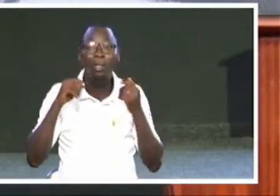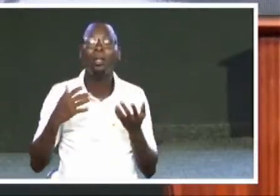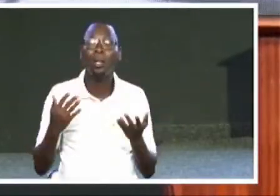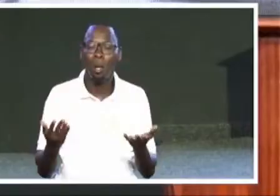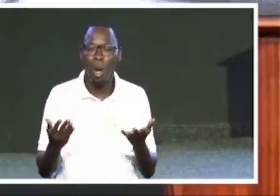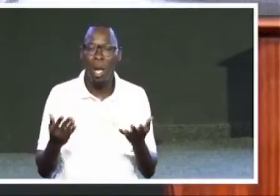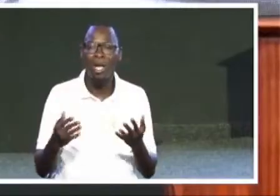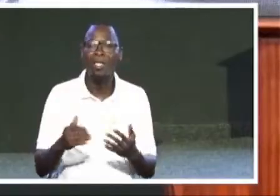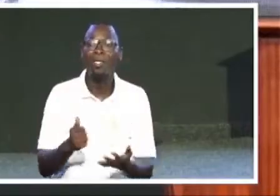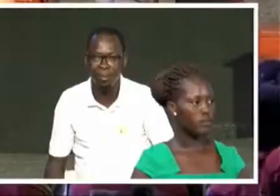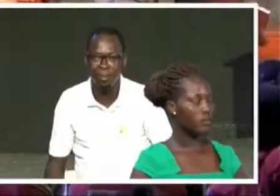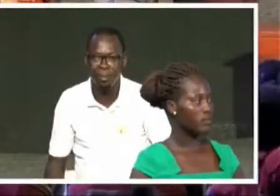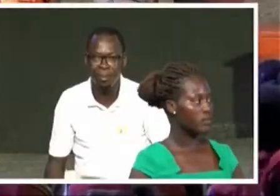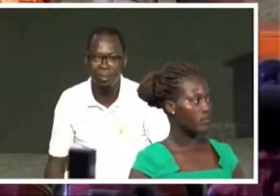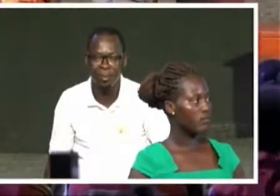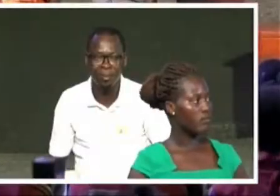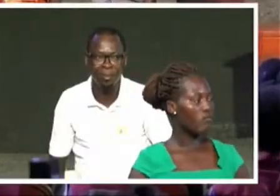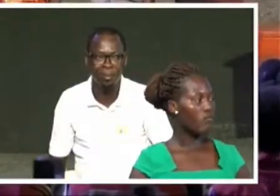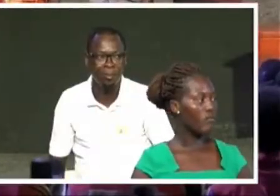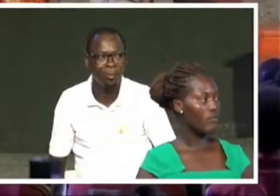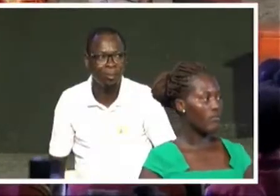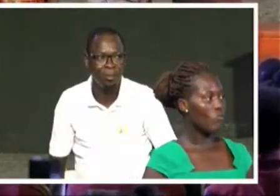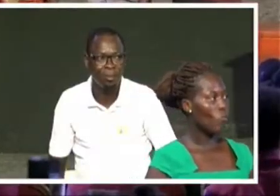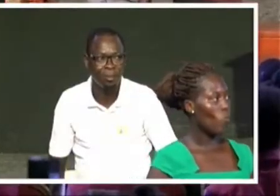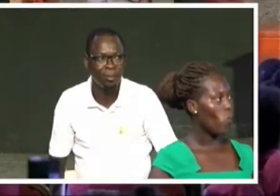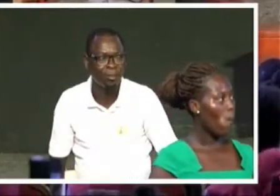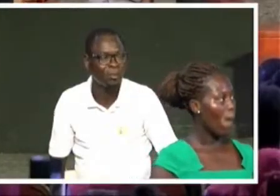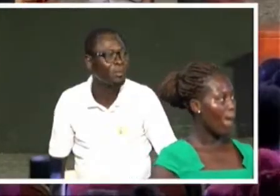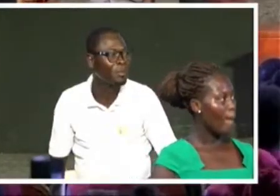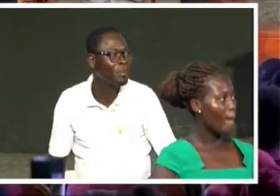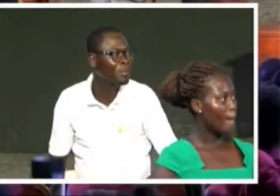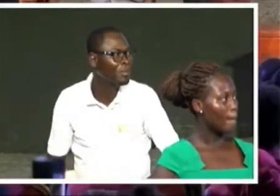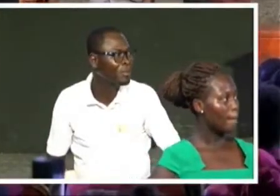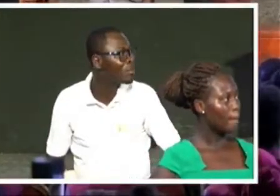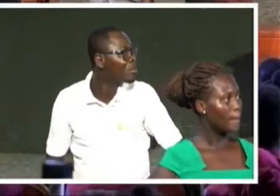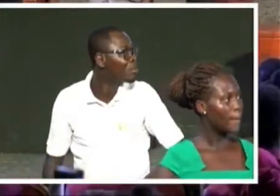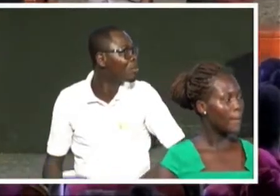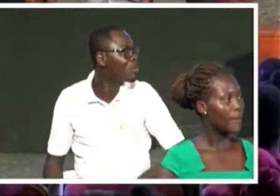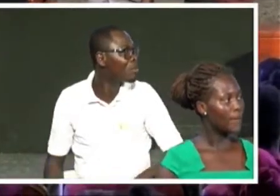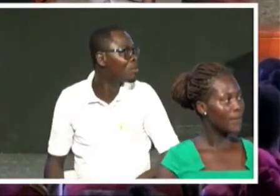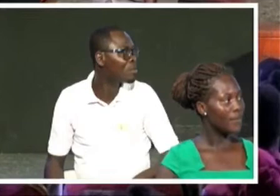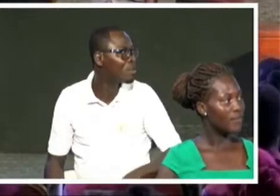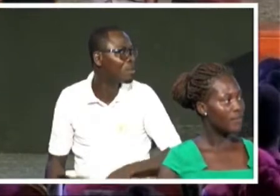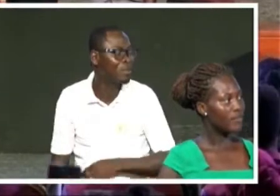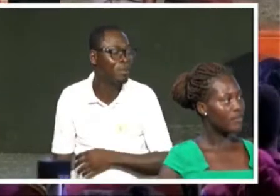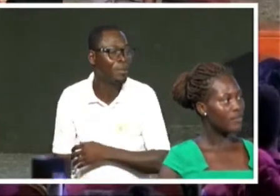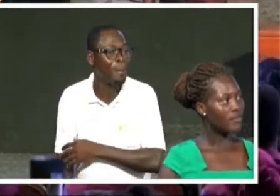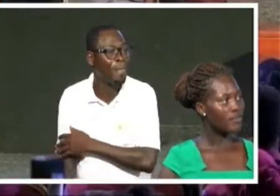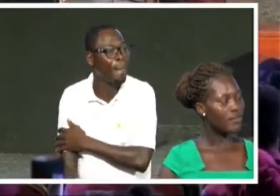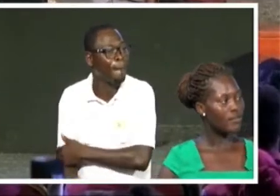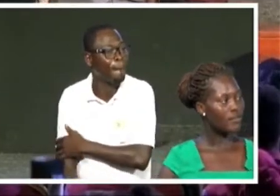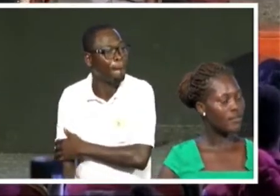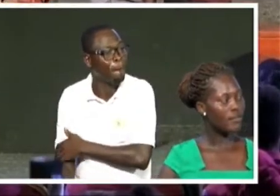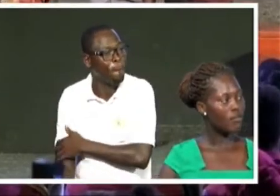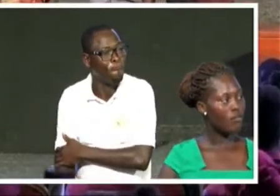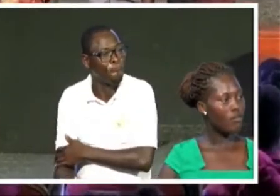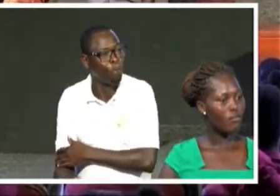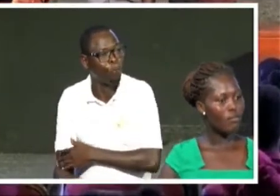spatial communication. You are Michael, and you are,